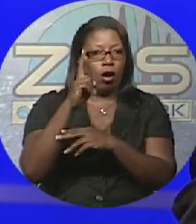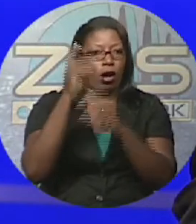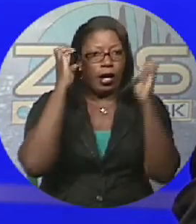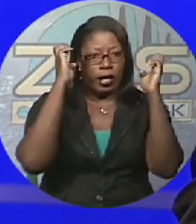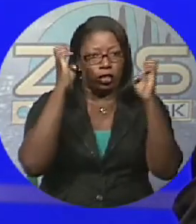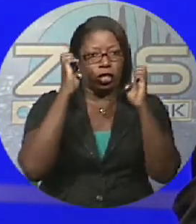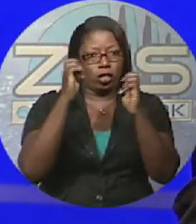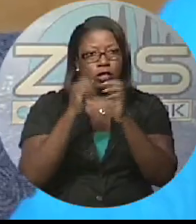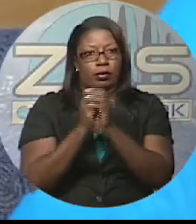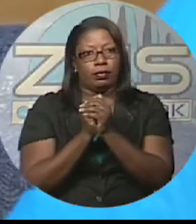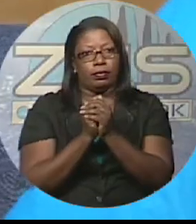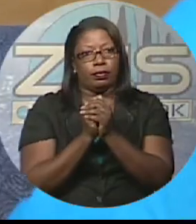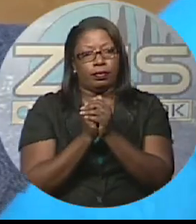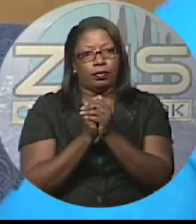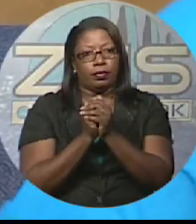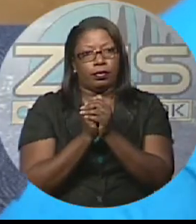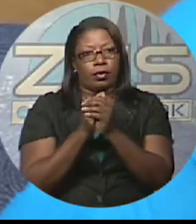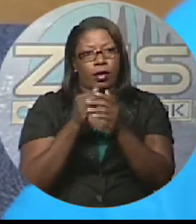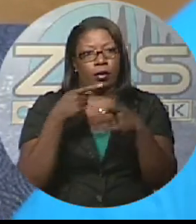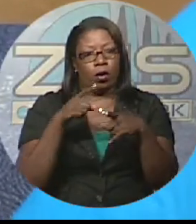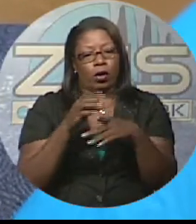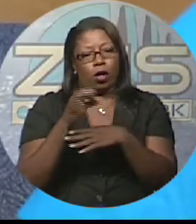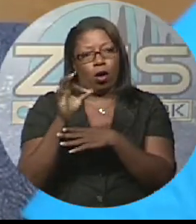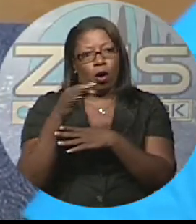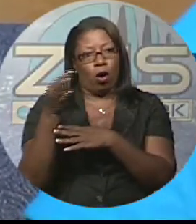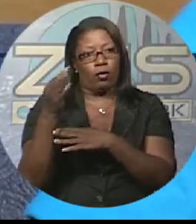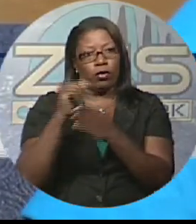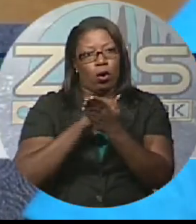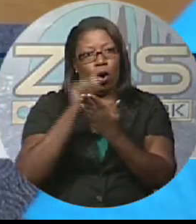abroad. I'm going off August